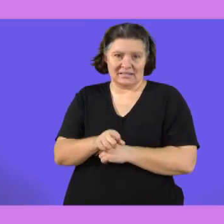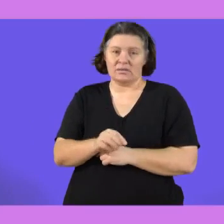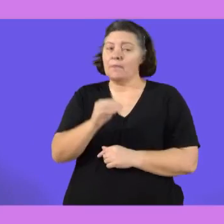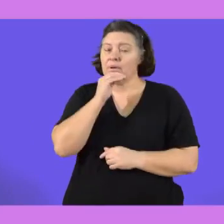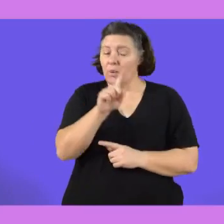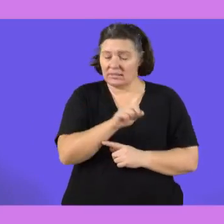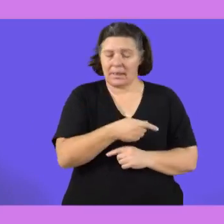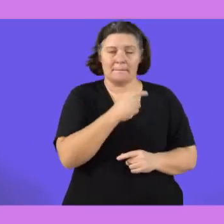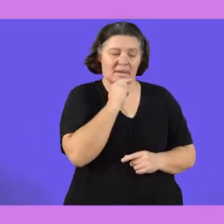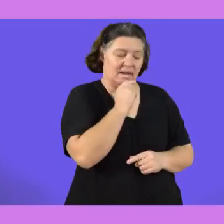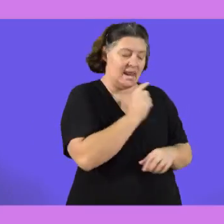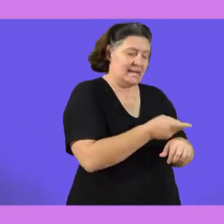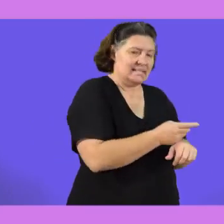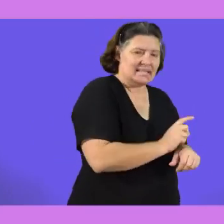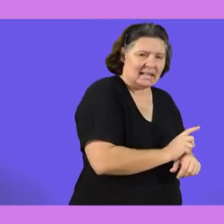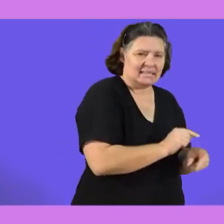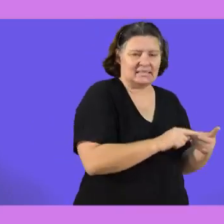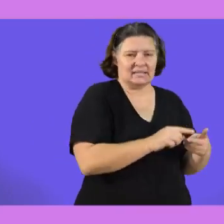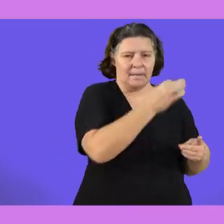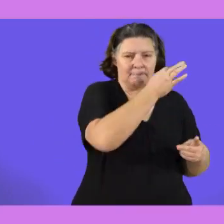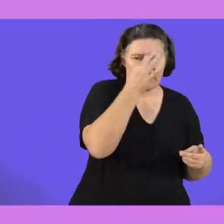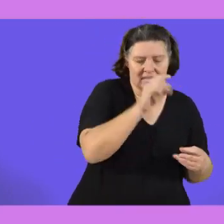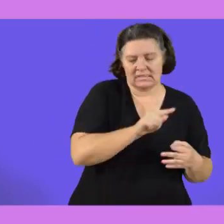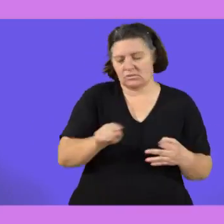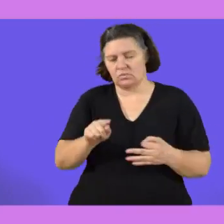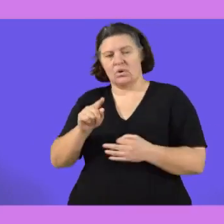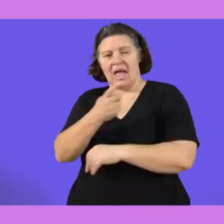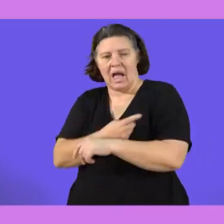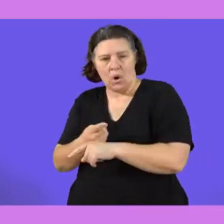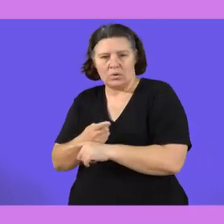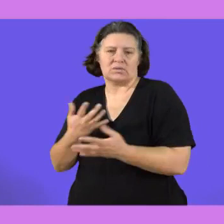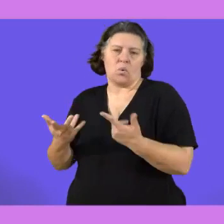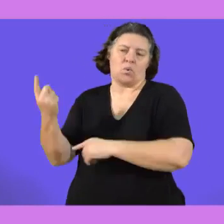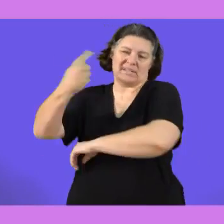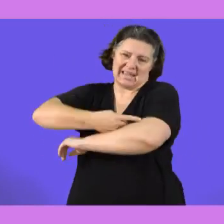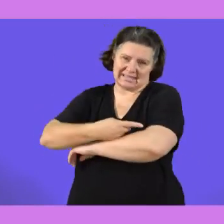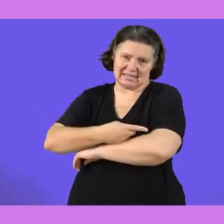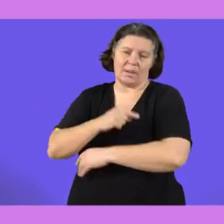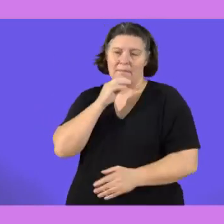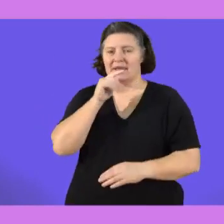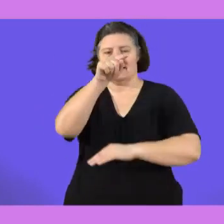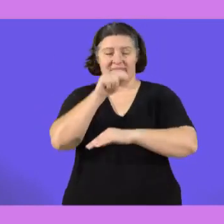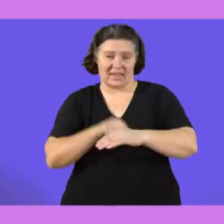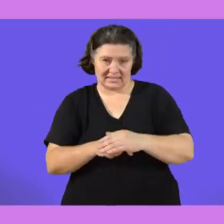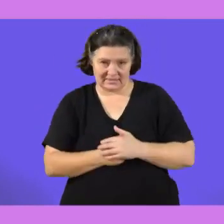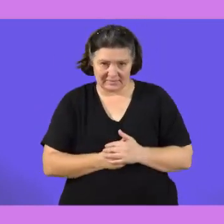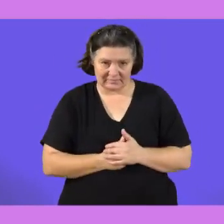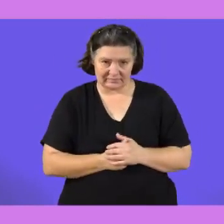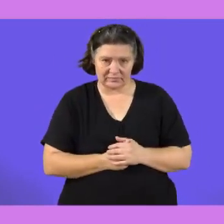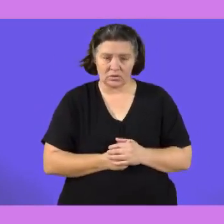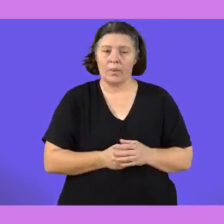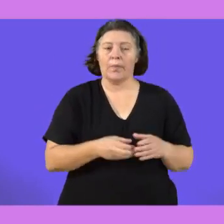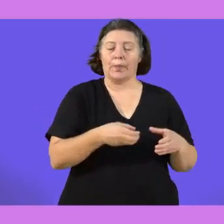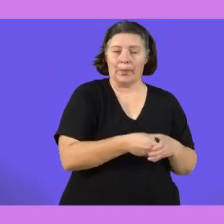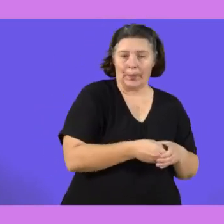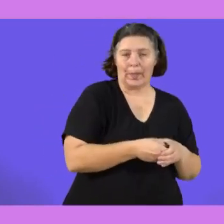factor. So what do I mean by that? For example, seconds to minutes, I will divide, or minutes to hours, I will divide. Can you see? So